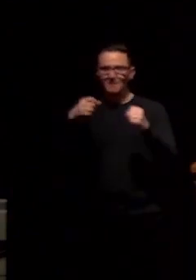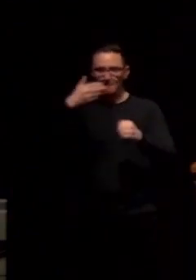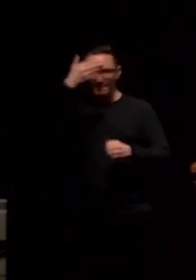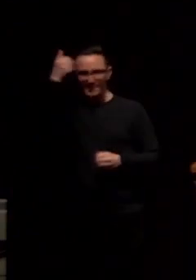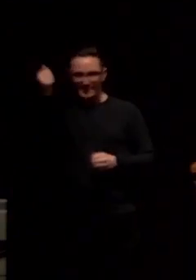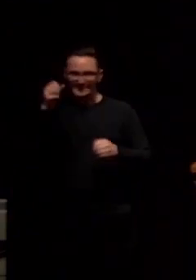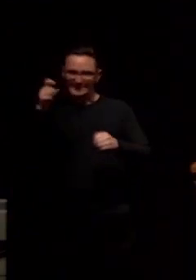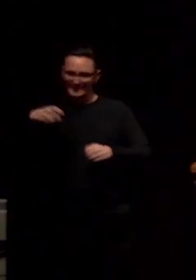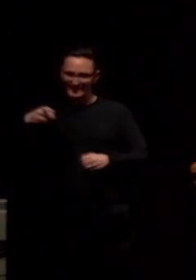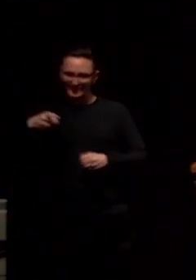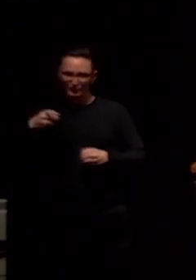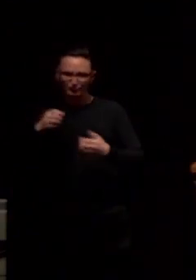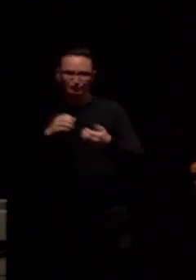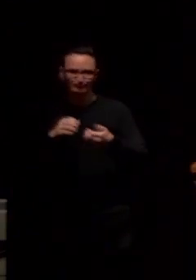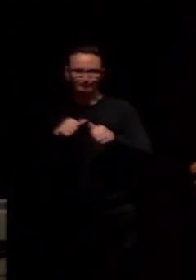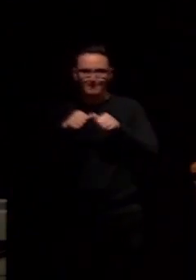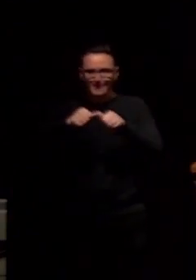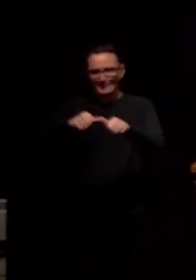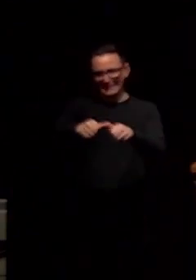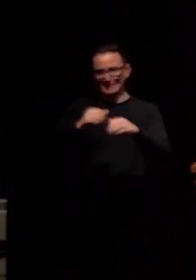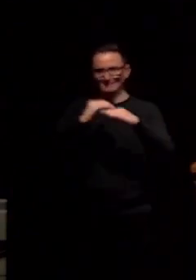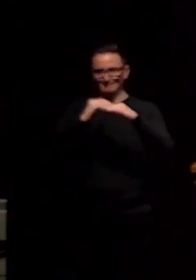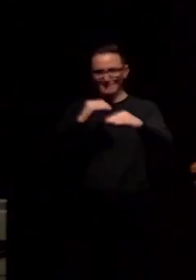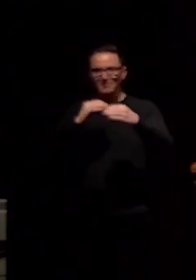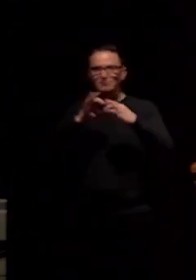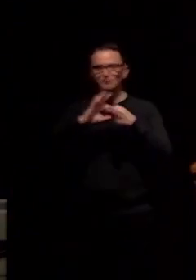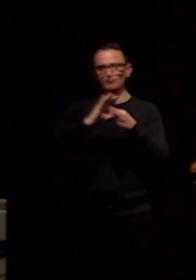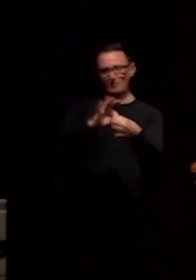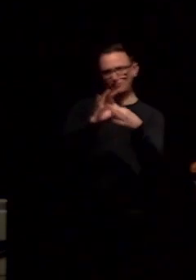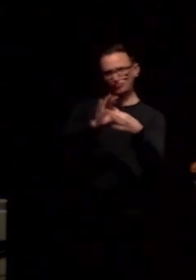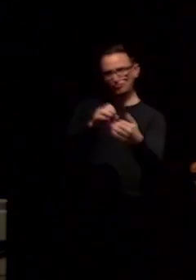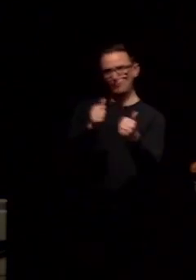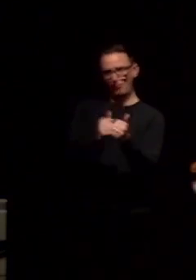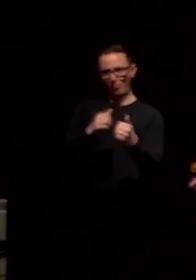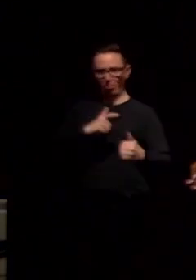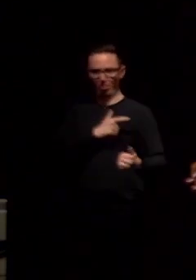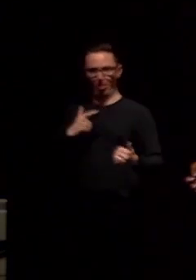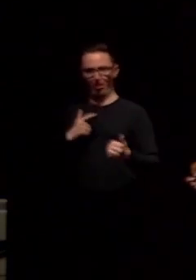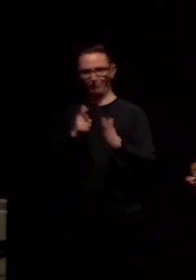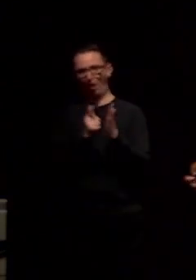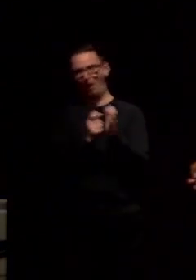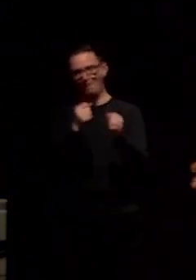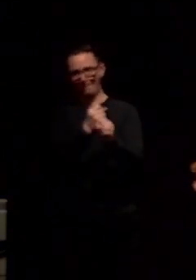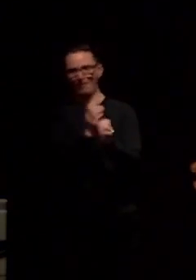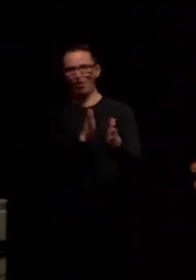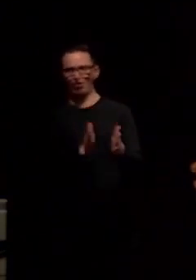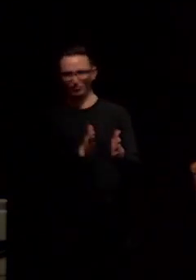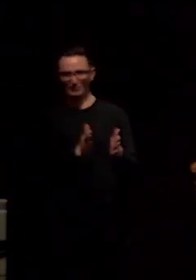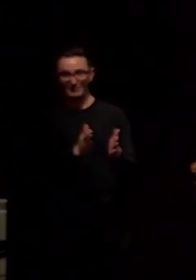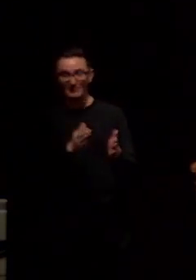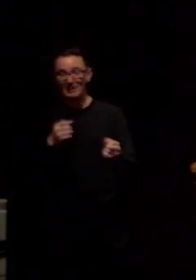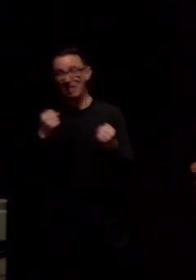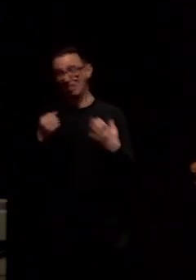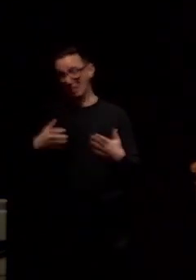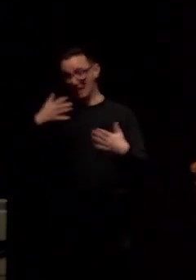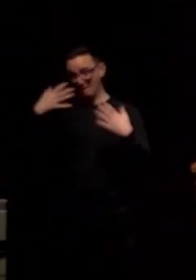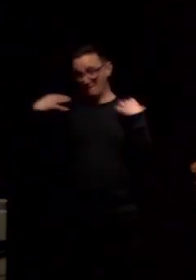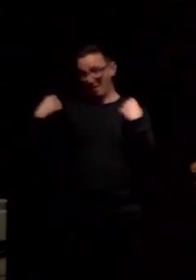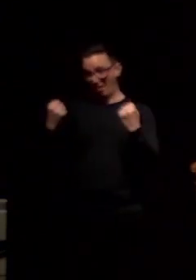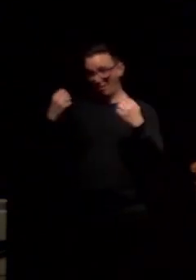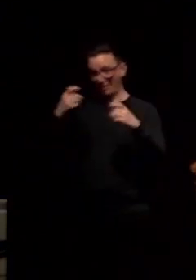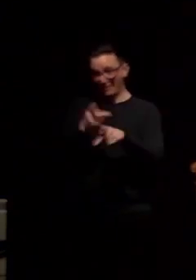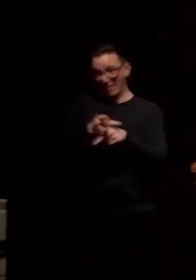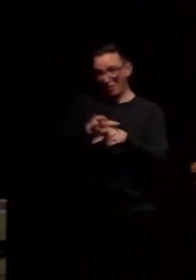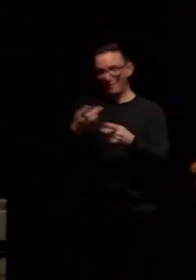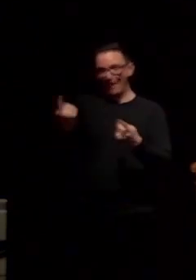with your lawmakers, your representatives, and your Senate, because a lot of change, especially in healthcare, happens at the state level. Yep. And you're lucky enough that